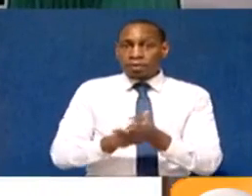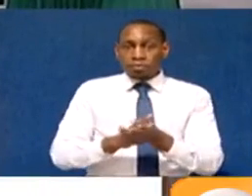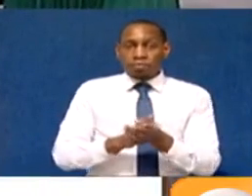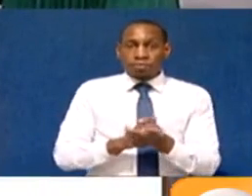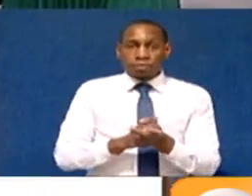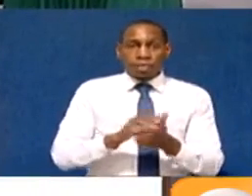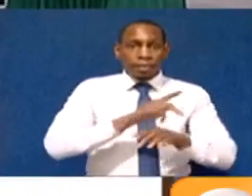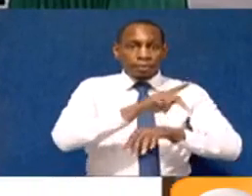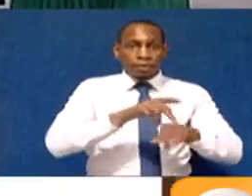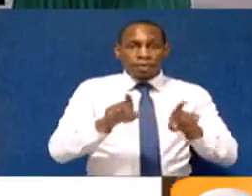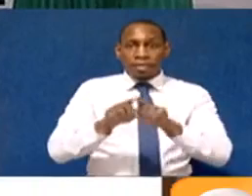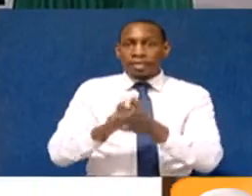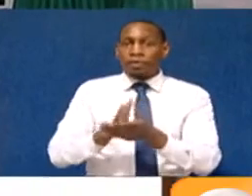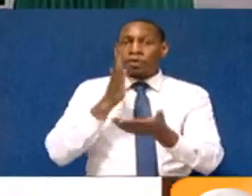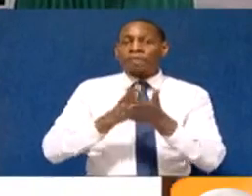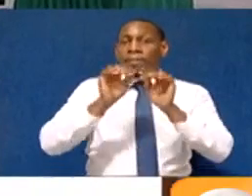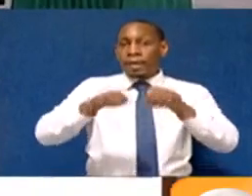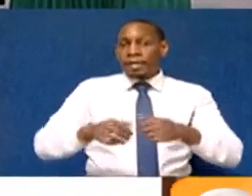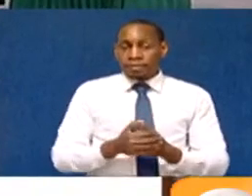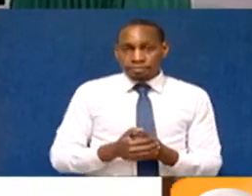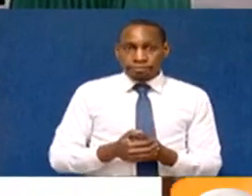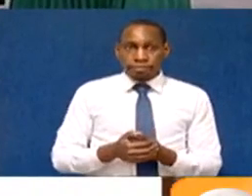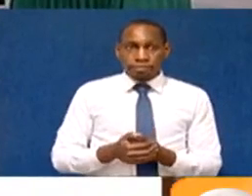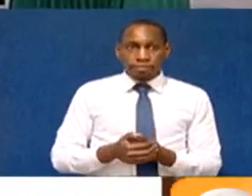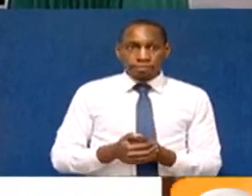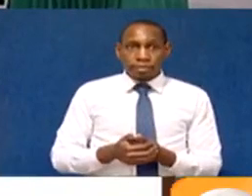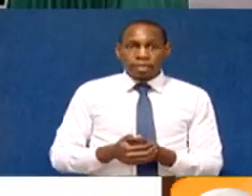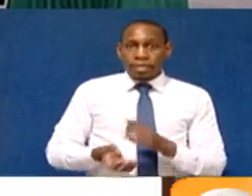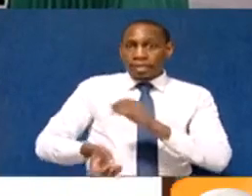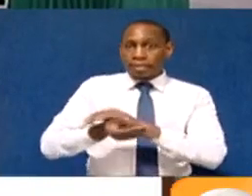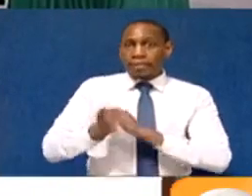provisional, but are verified as well. That's my explainer tonight. Let's